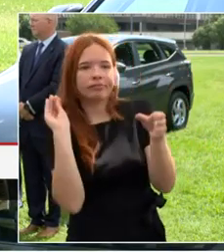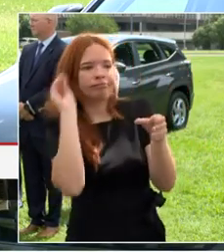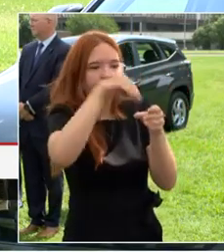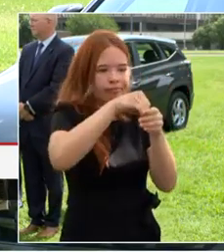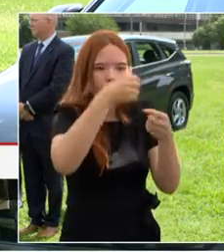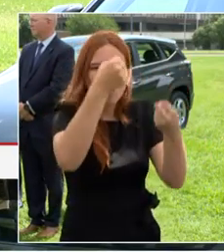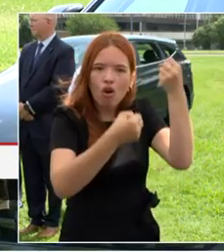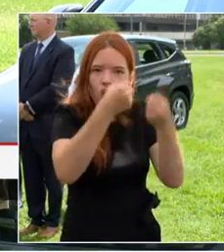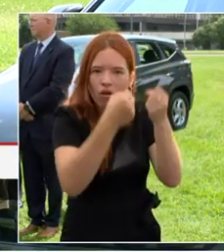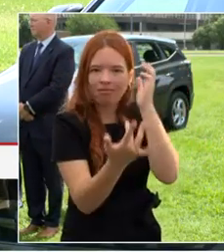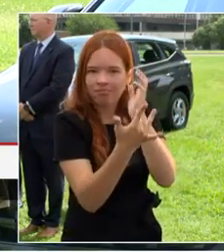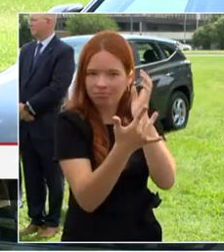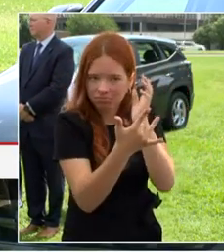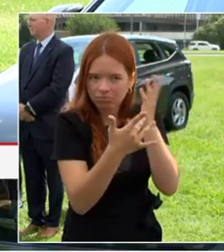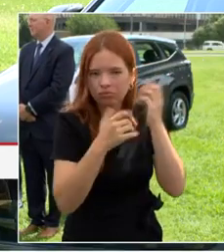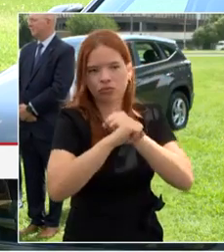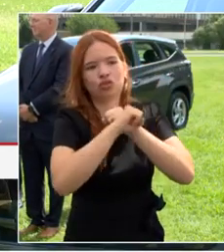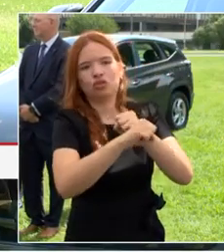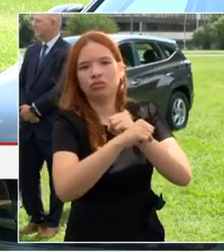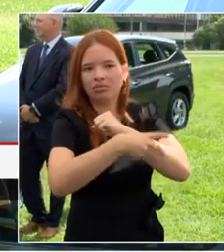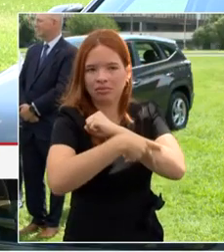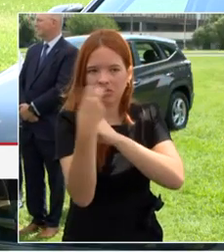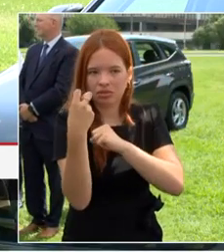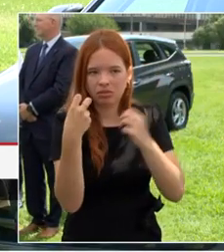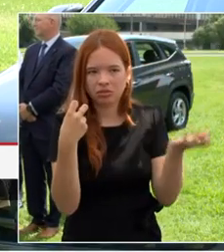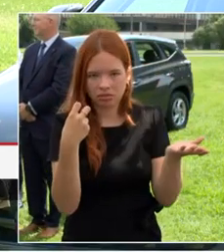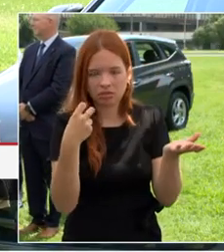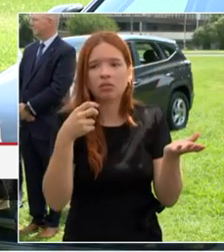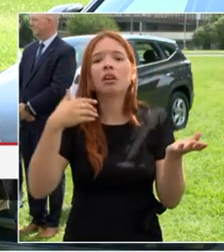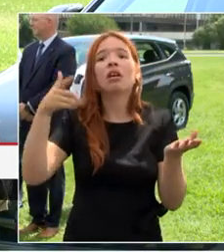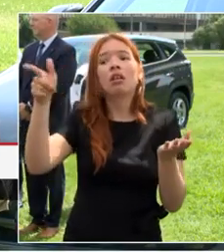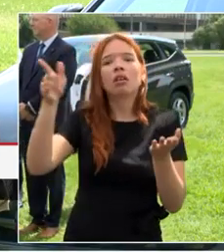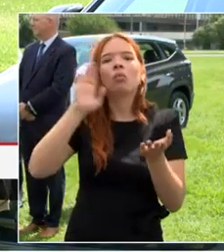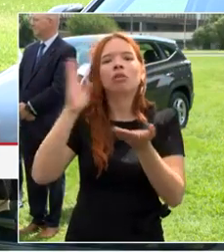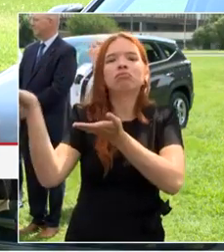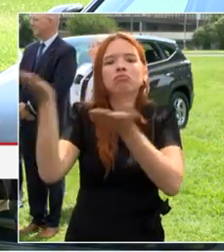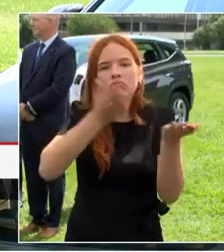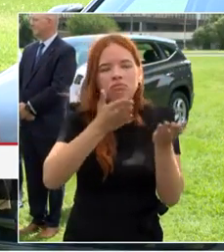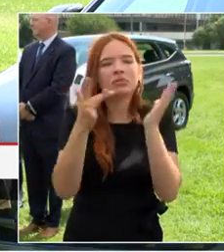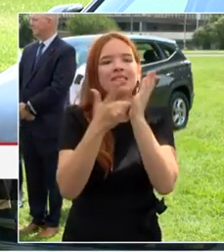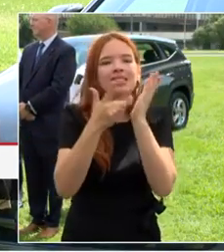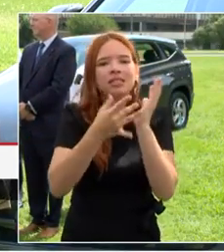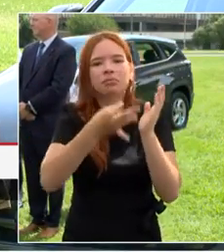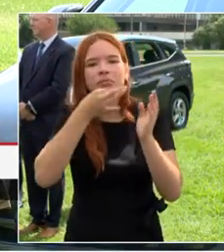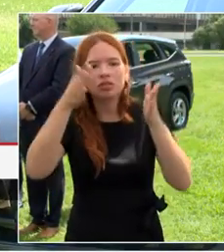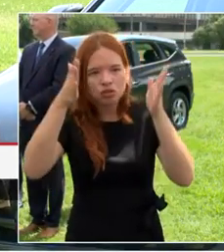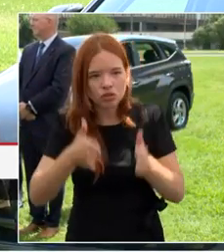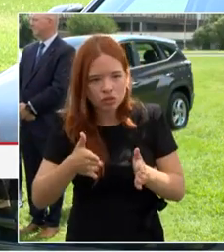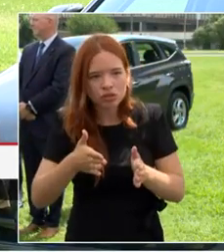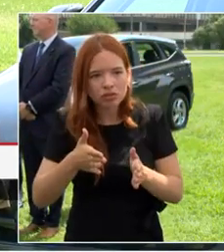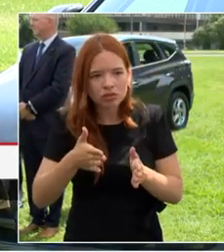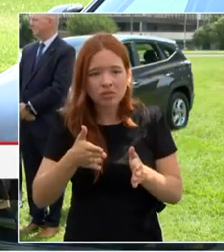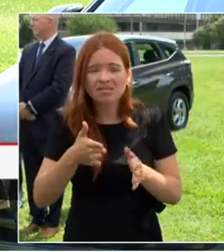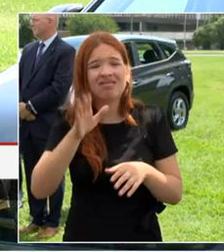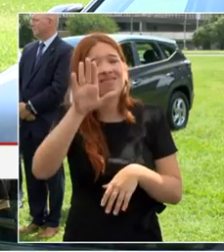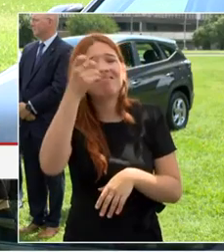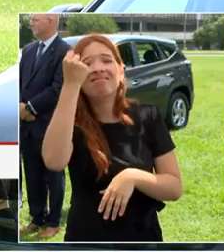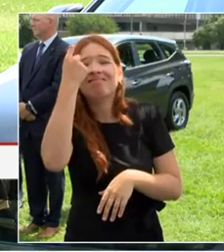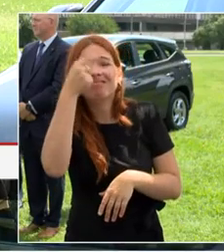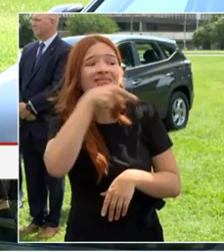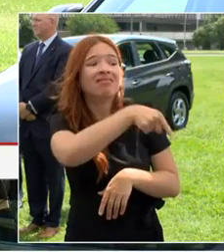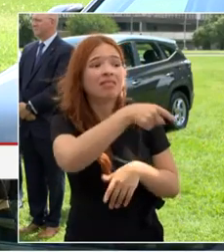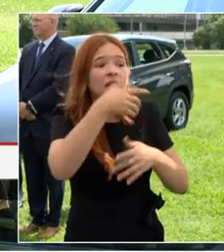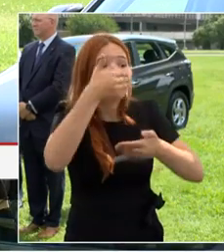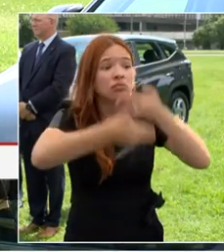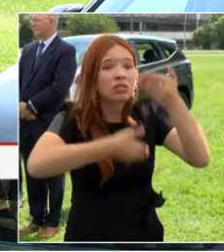be on site to install and complete the software upgrade, which should take less than an hour. The clinic will be